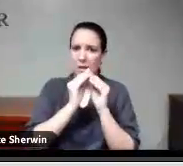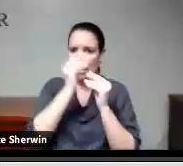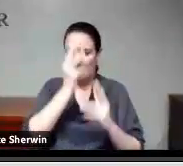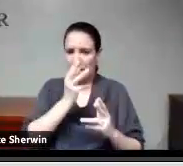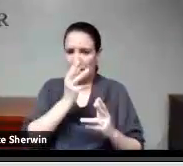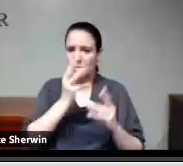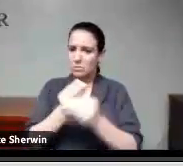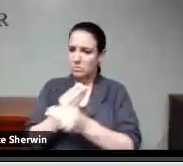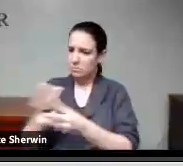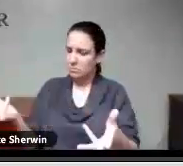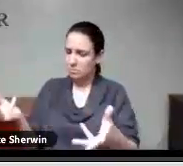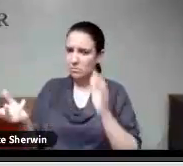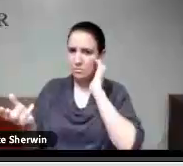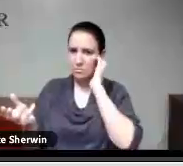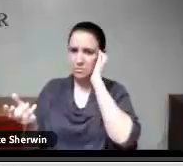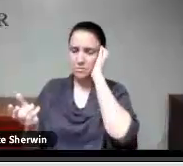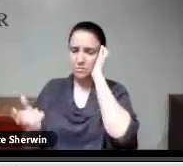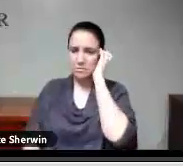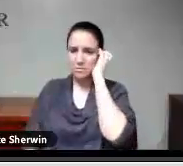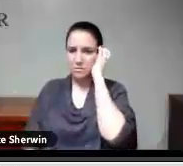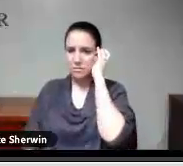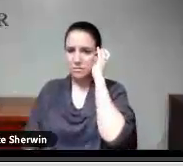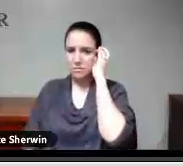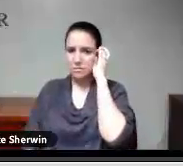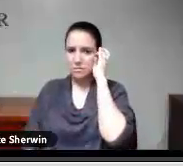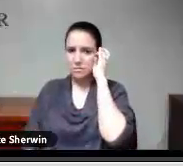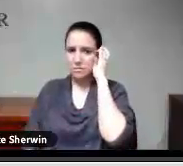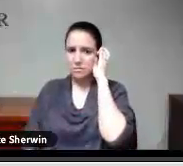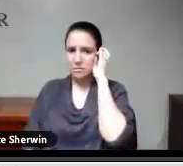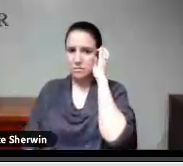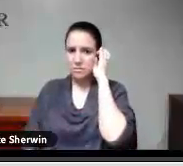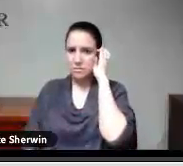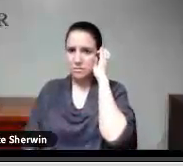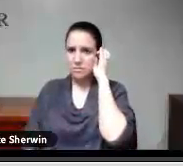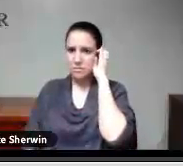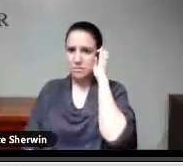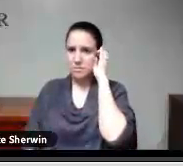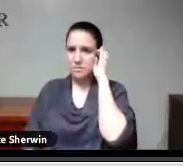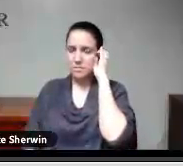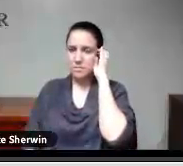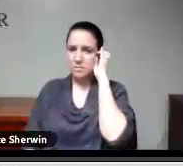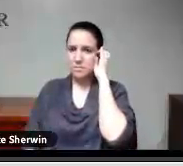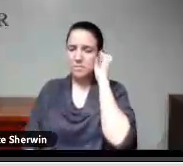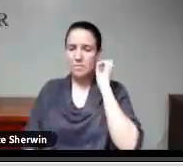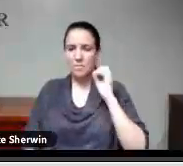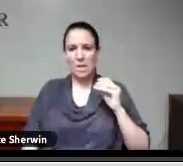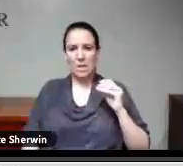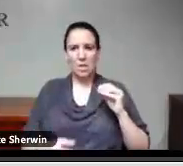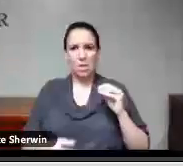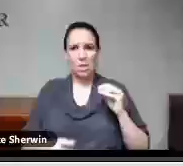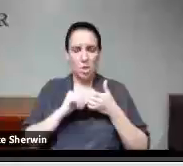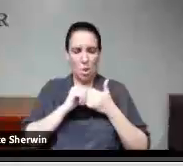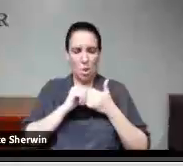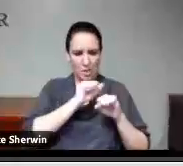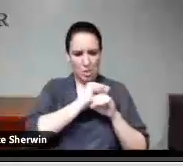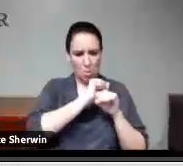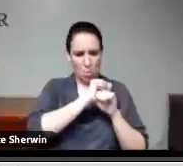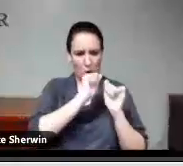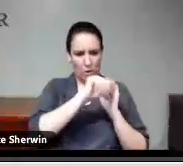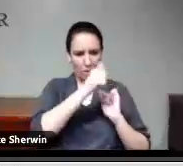about diversity, and the way they think about working with their colleagues, the way they think about working across some of